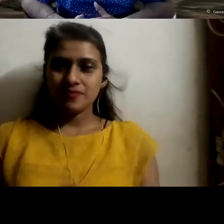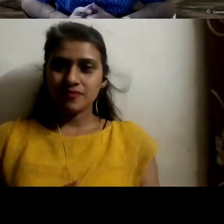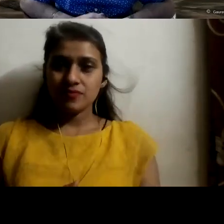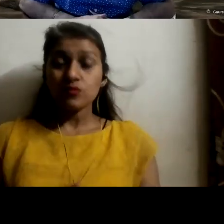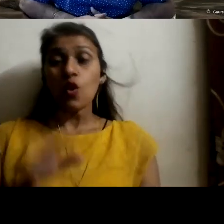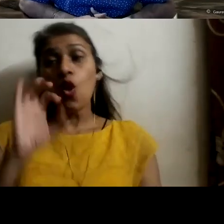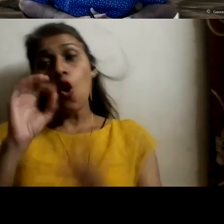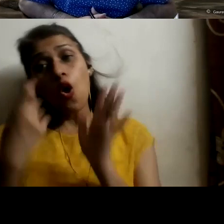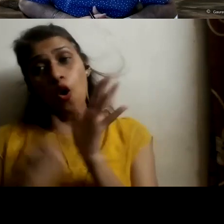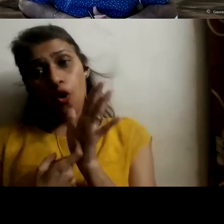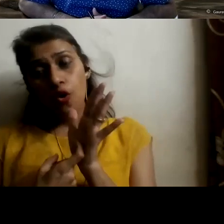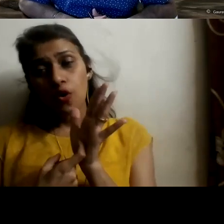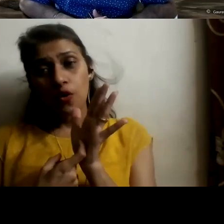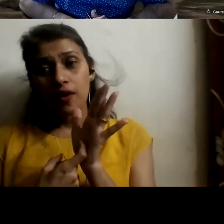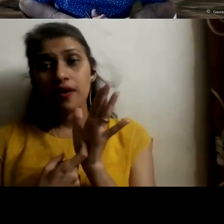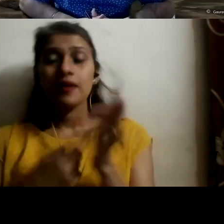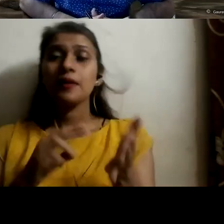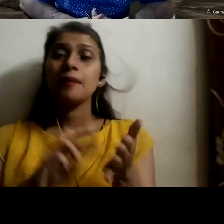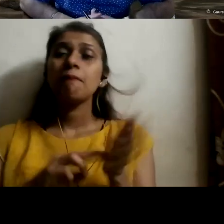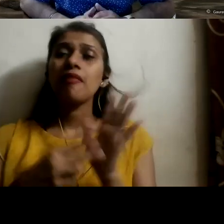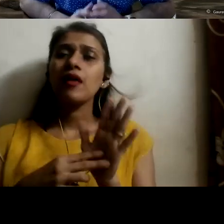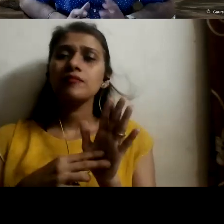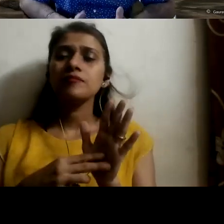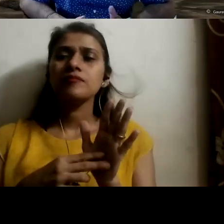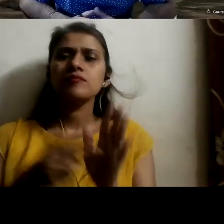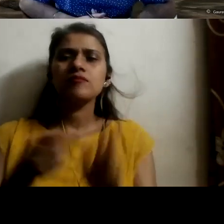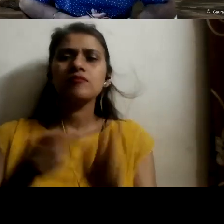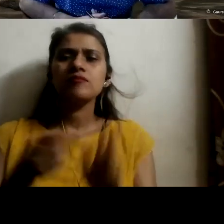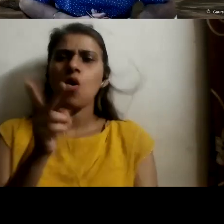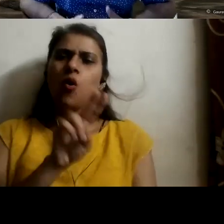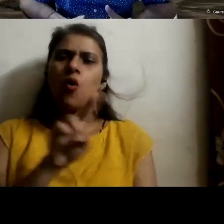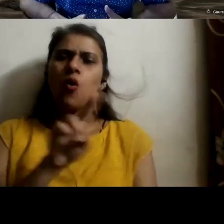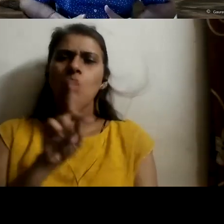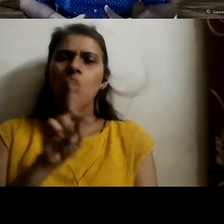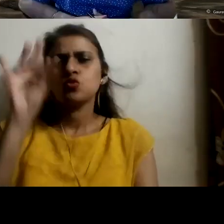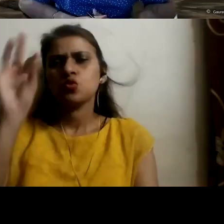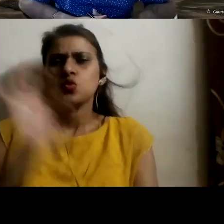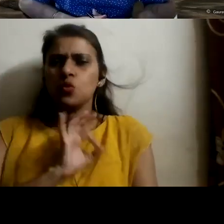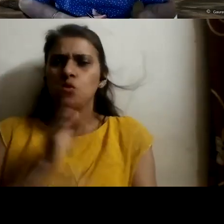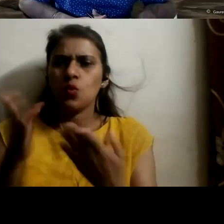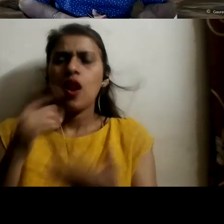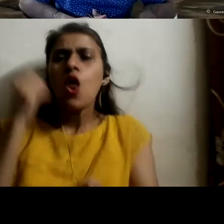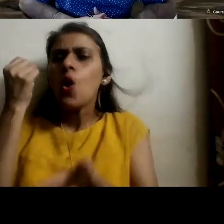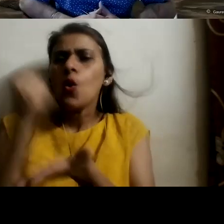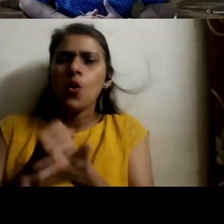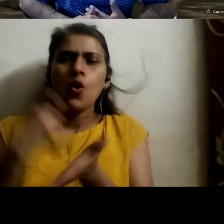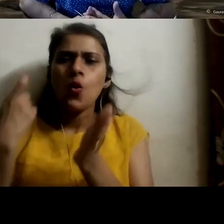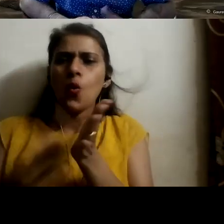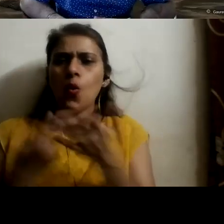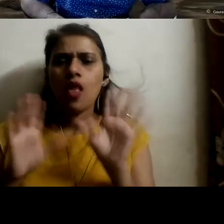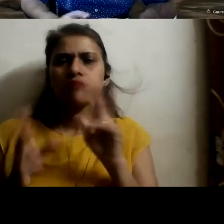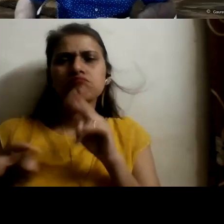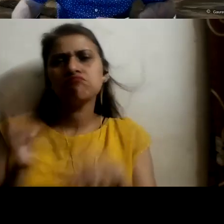reasonable accommodation, we are trying to say one of them, a choice. So